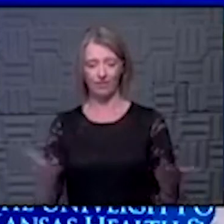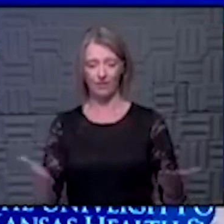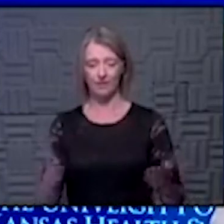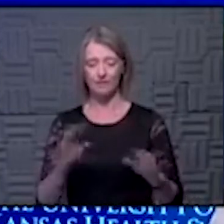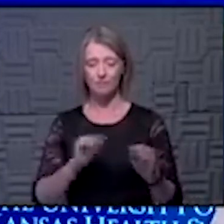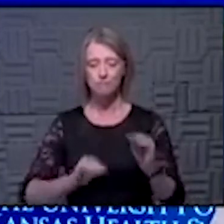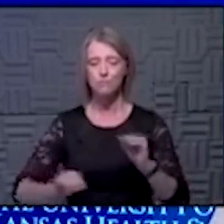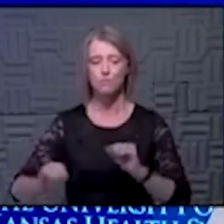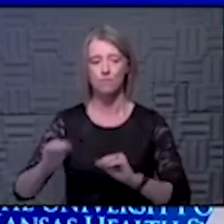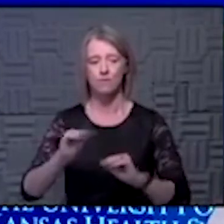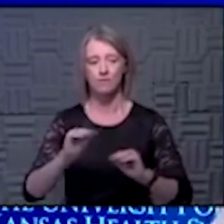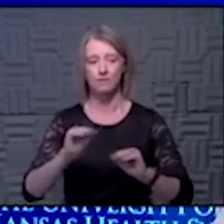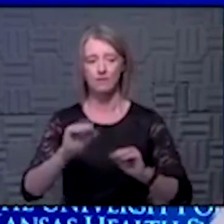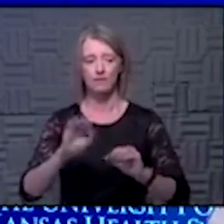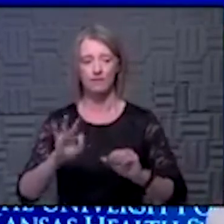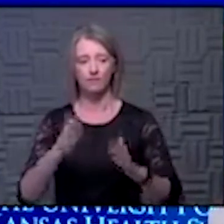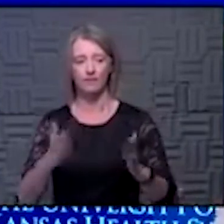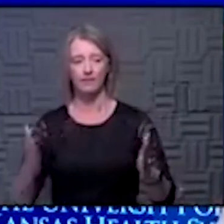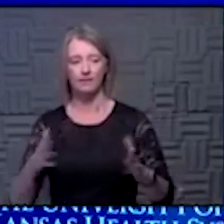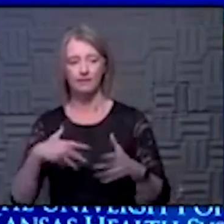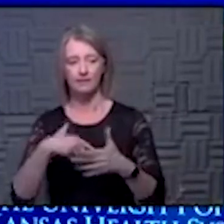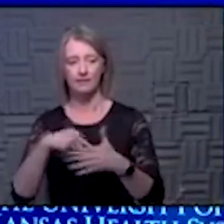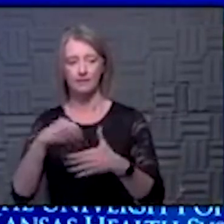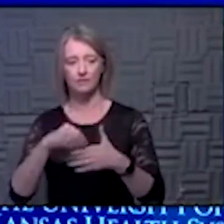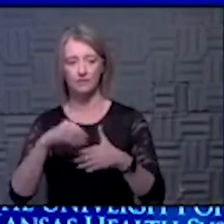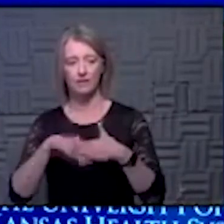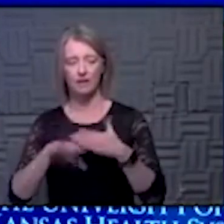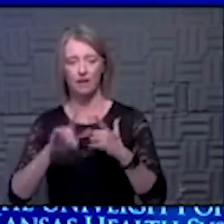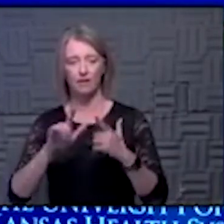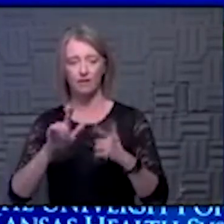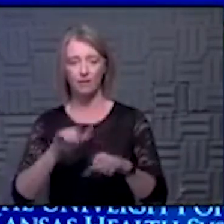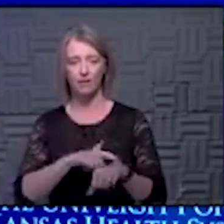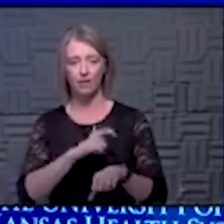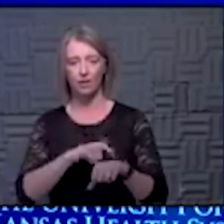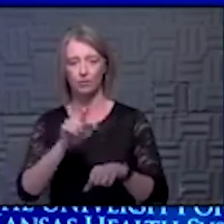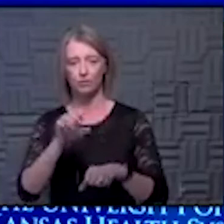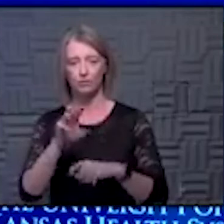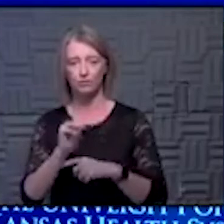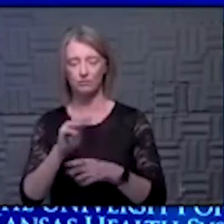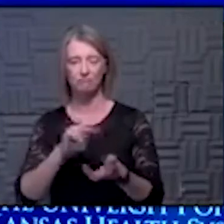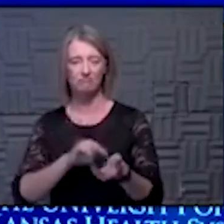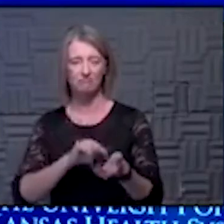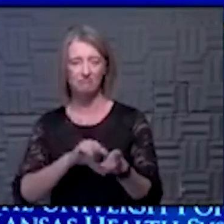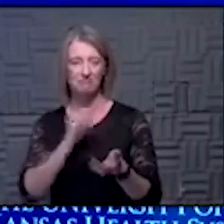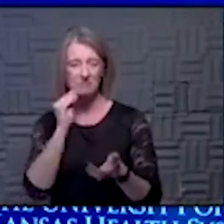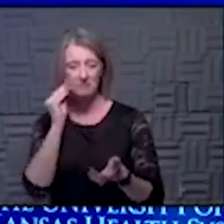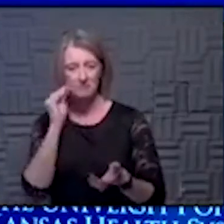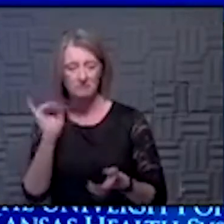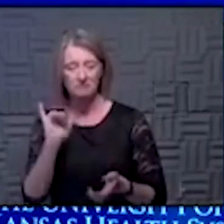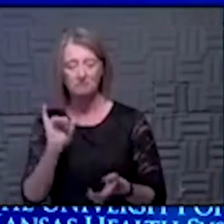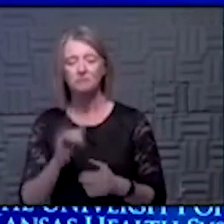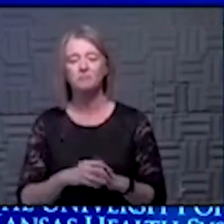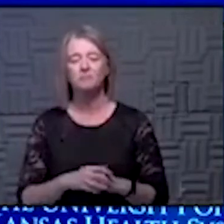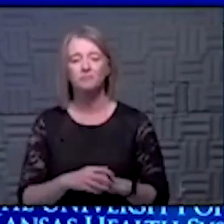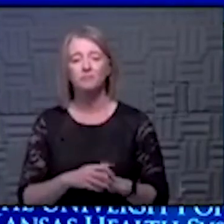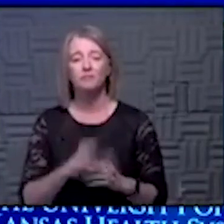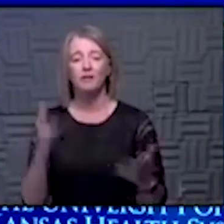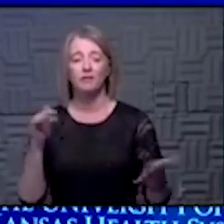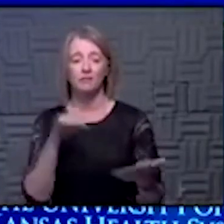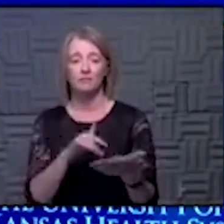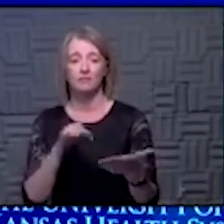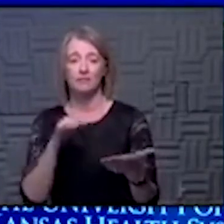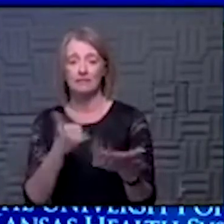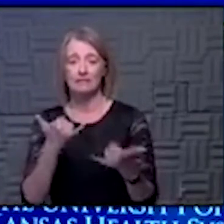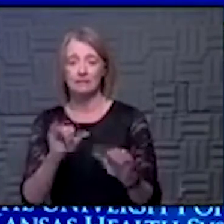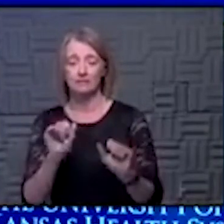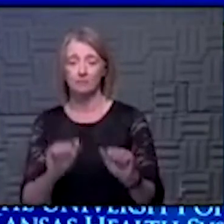the movement of things into or out of places like long-term care facilities. And while there have been a lot of studies that show that